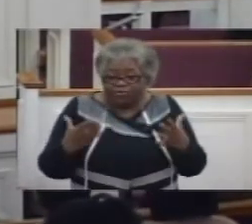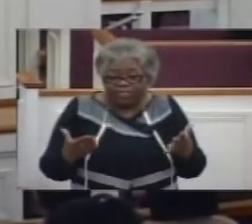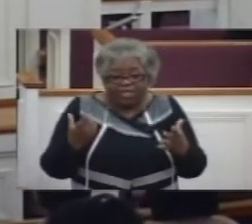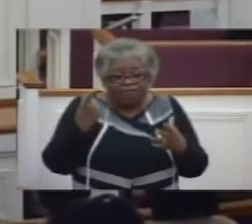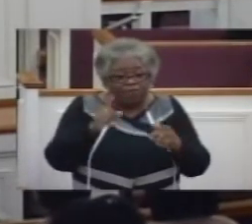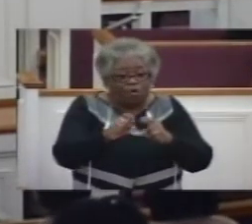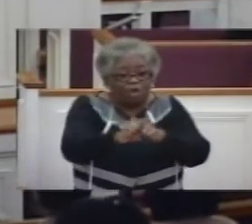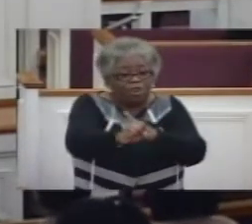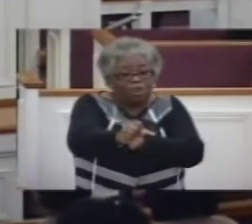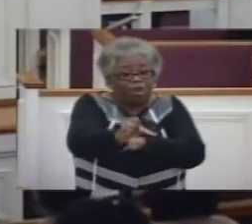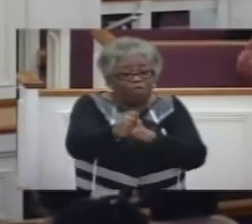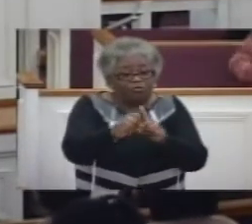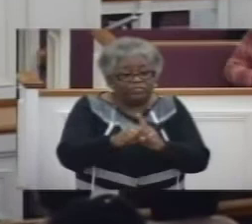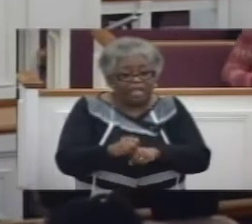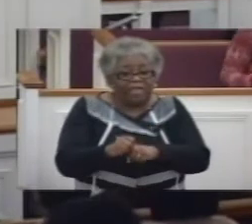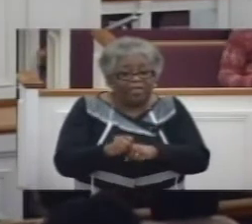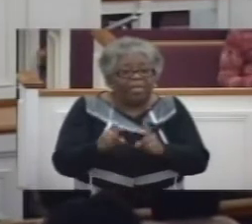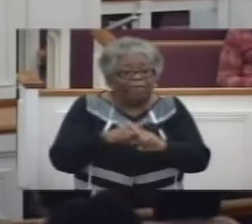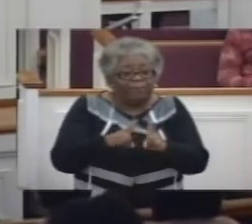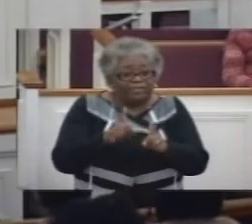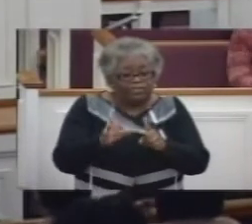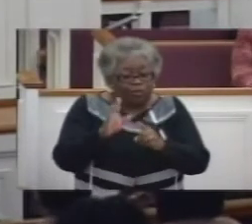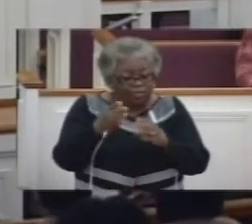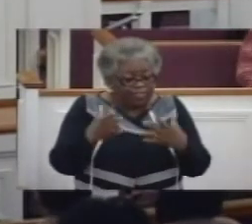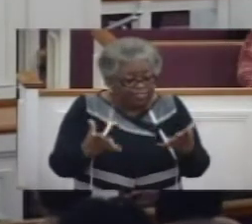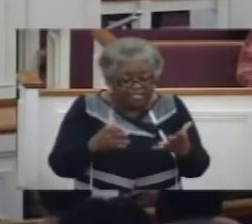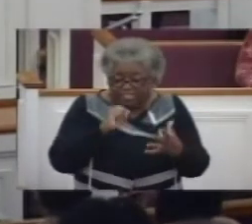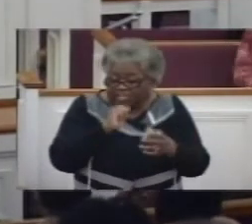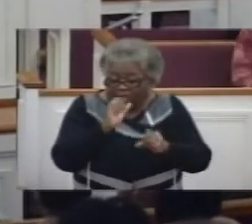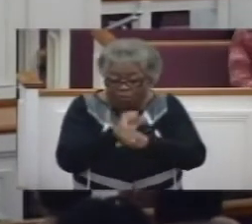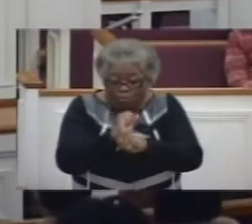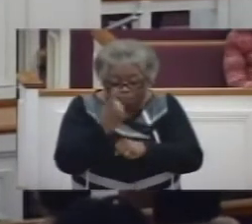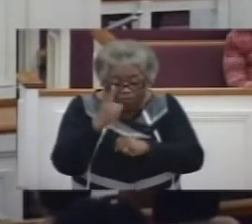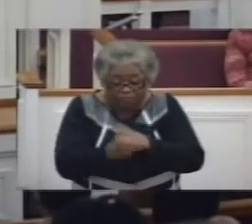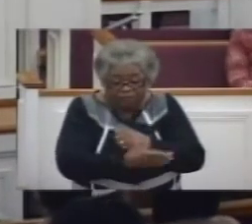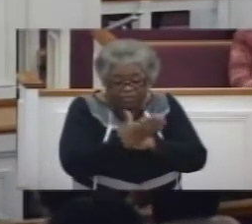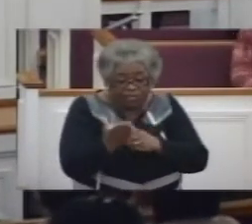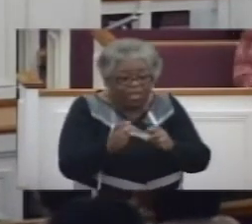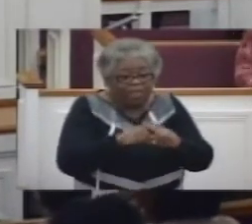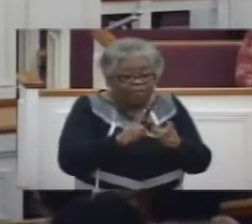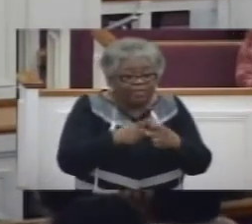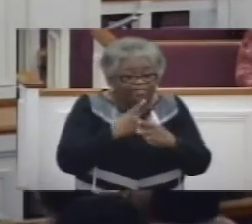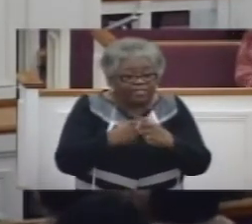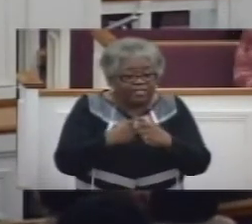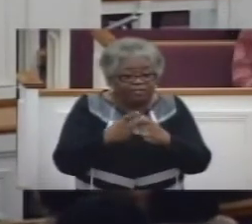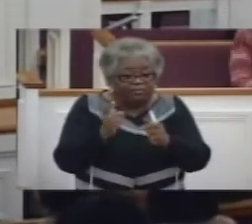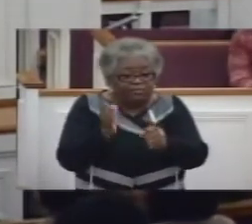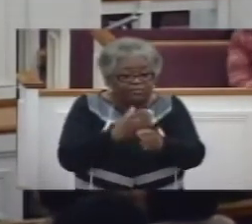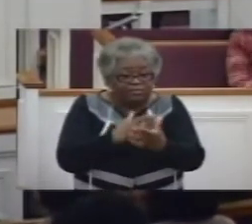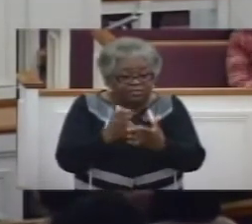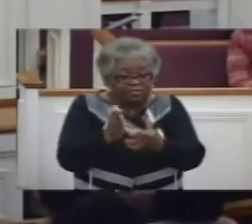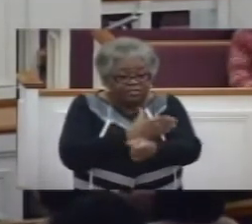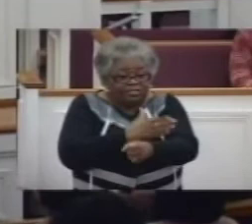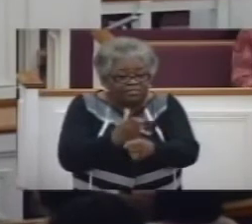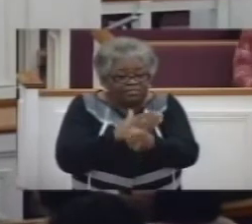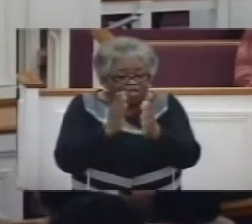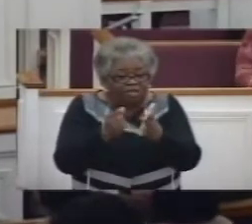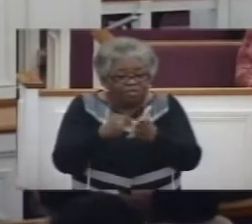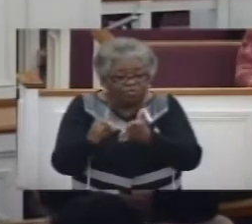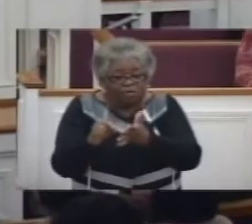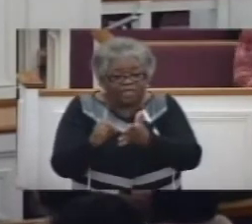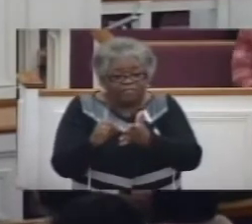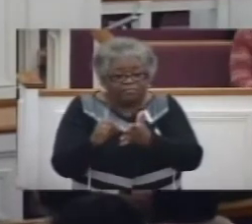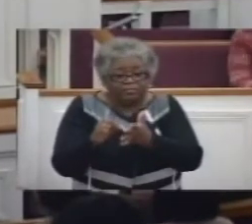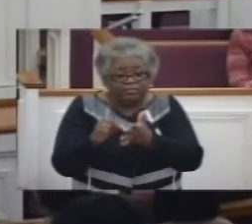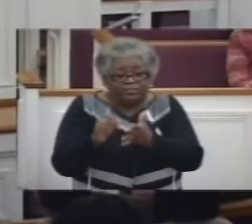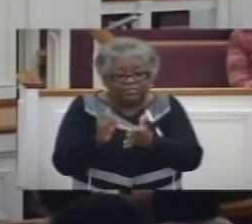for a long time, but your thing just ain't working for you. But the old songwriter wrote a song, said,